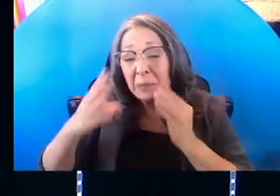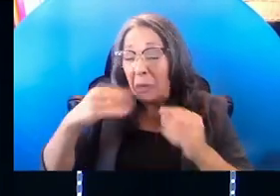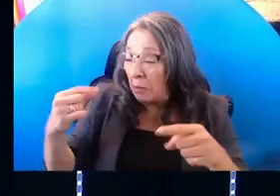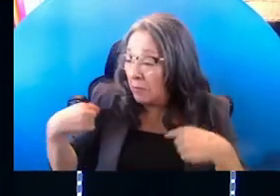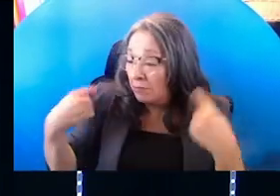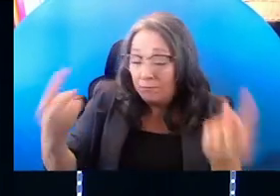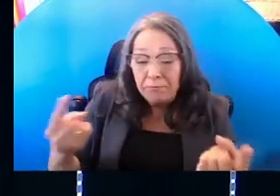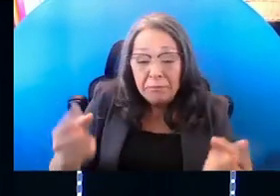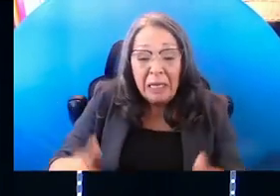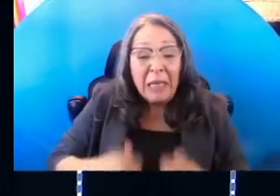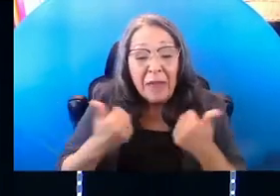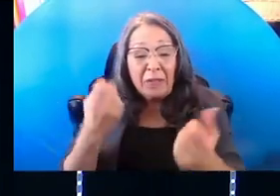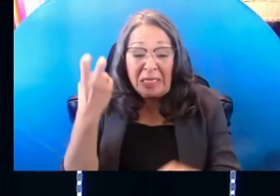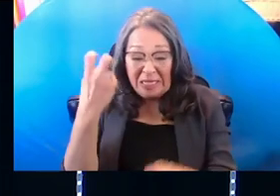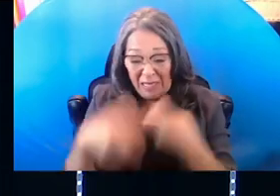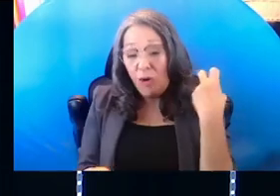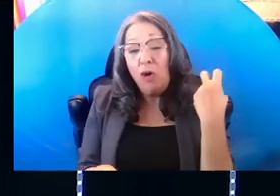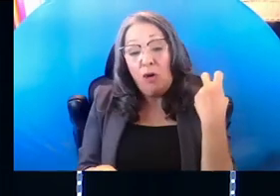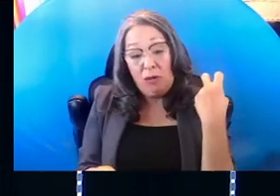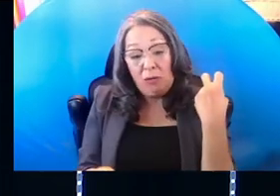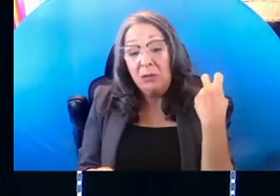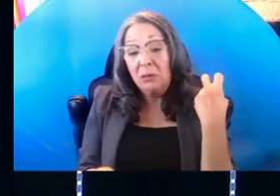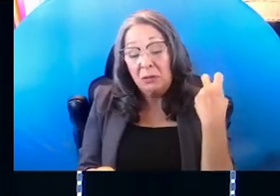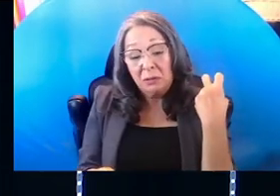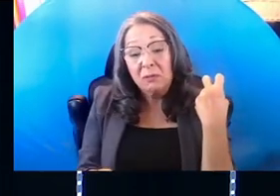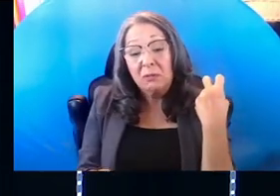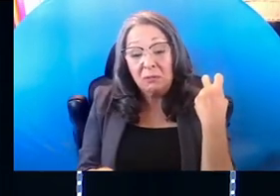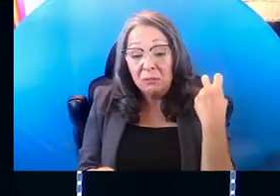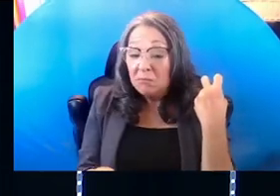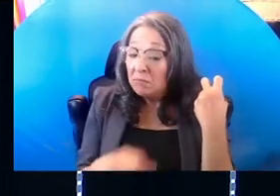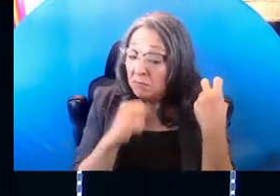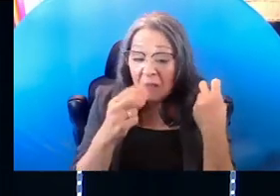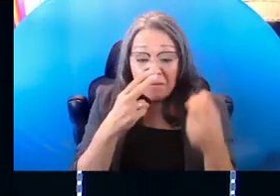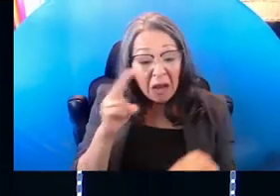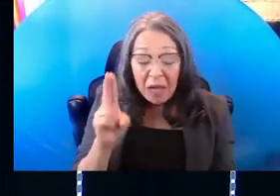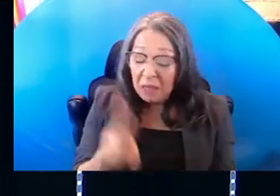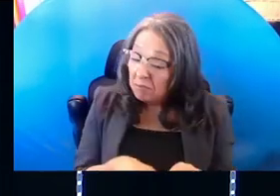life, they're hard. And they're not fun.